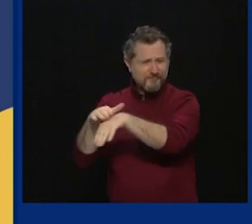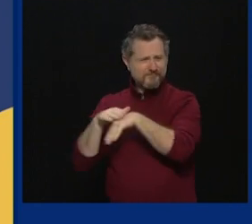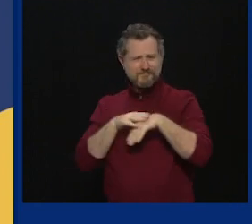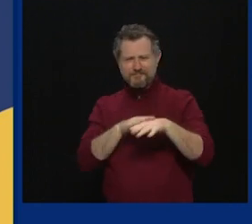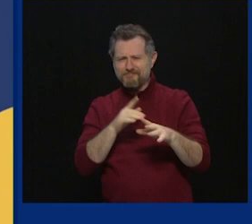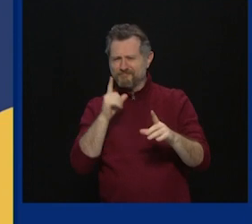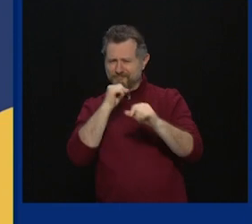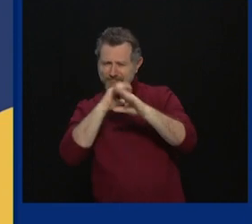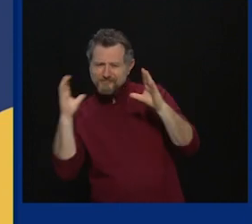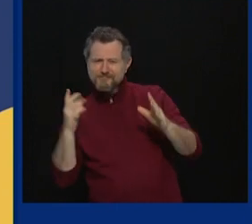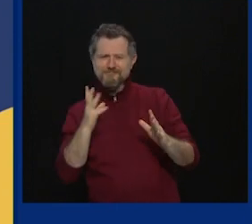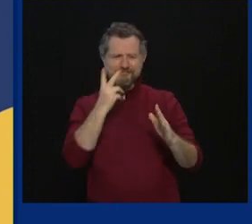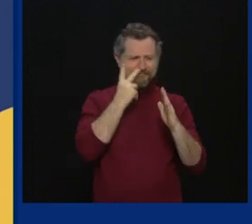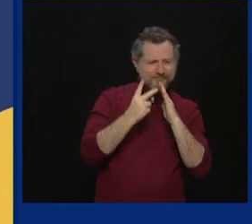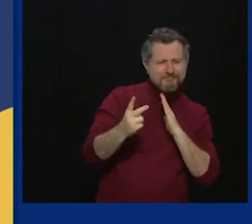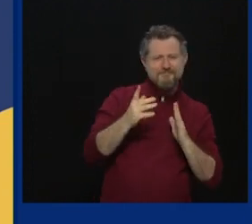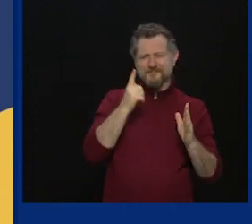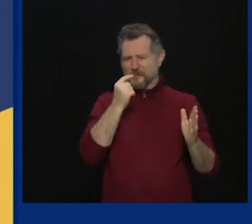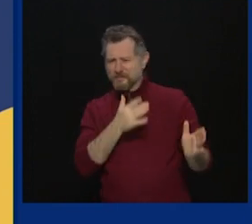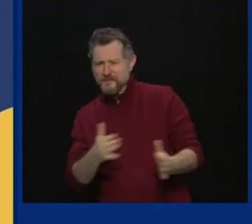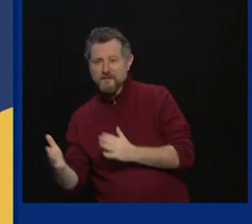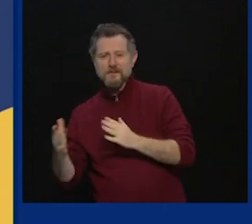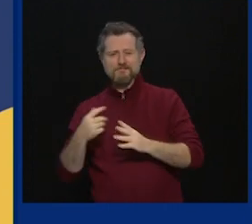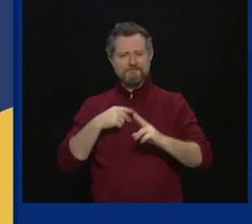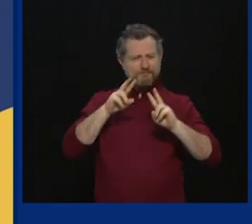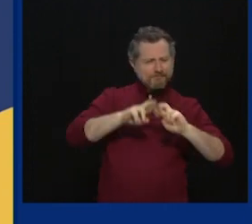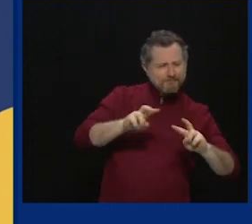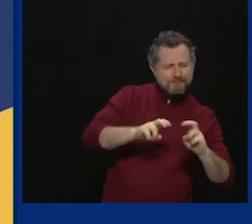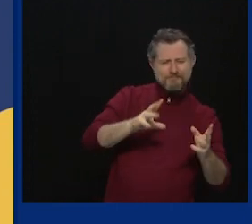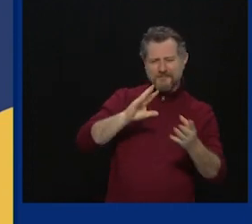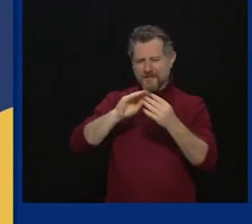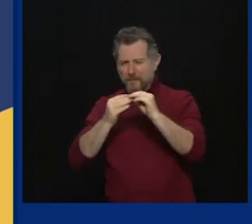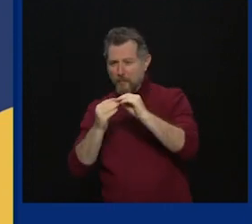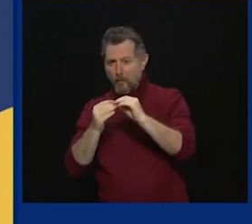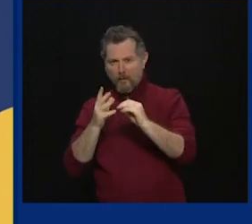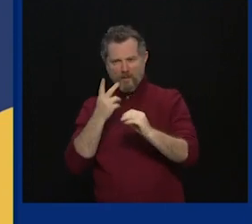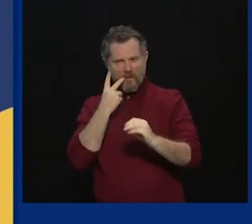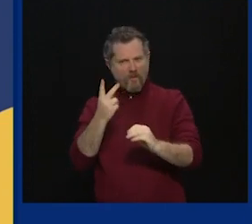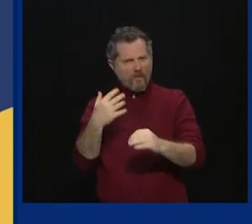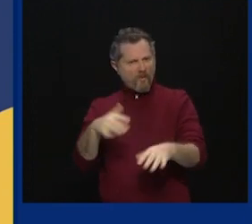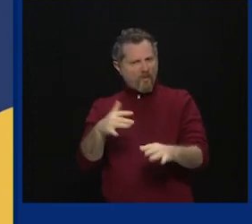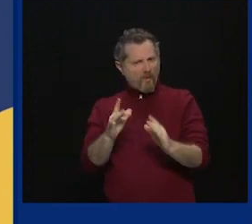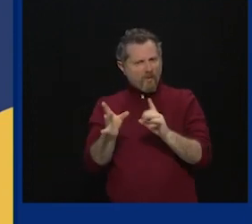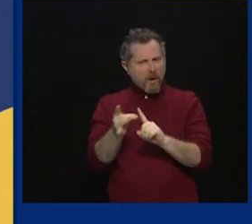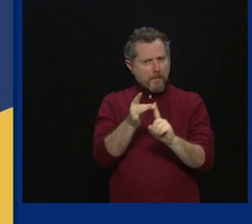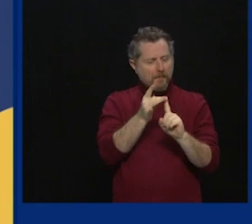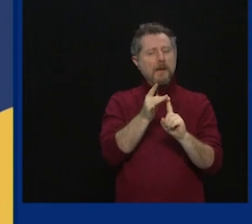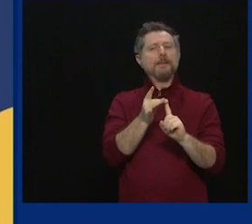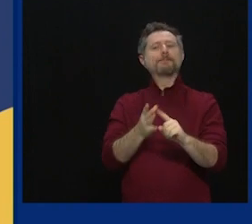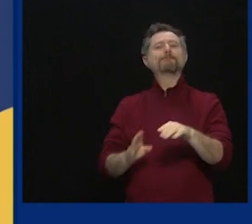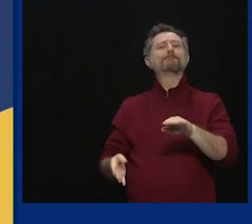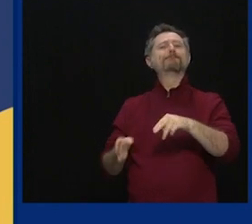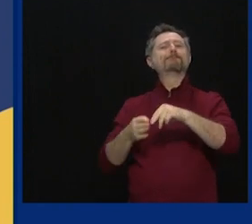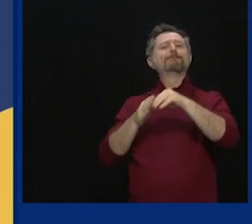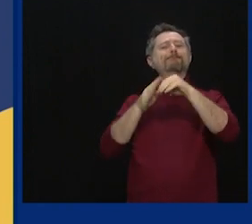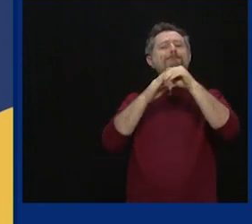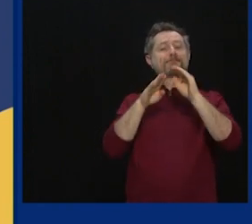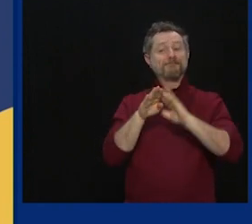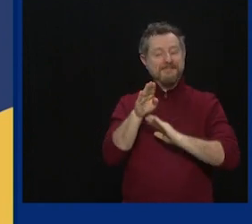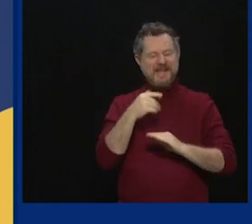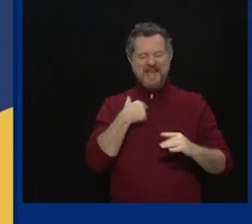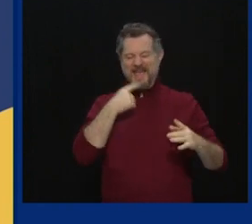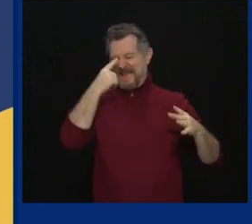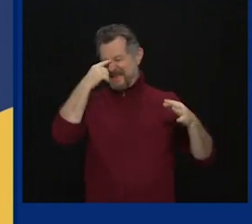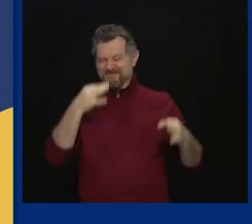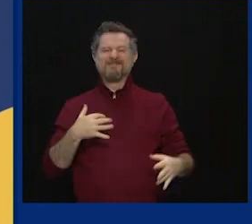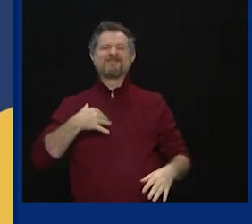the numbers that we saw continue to escalate upward. And so therefore on Friday, after consultation with many